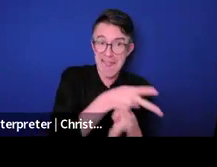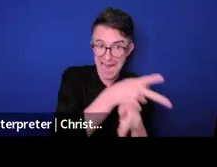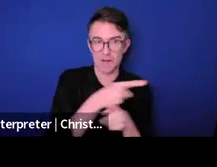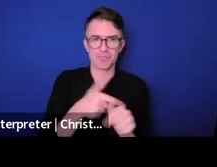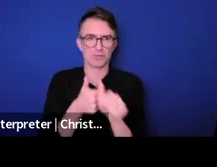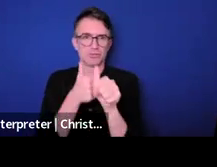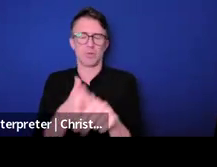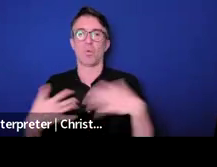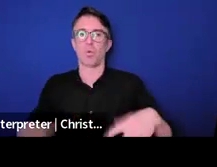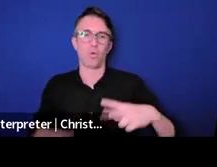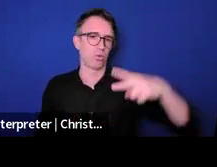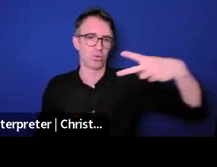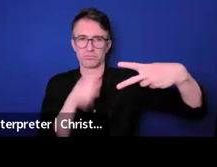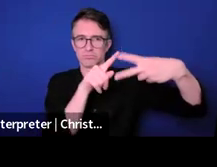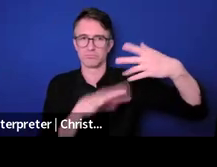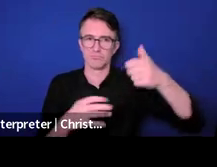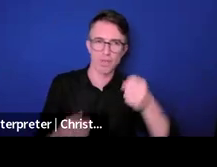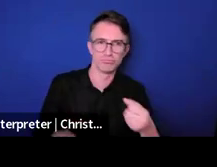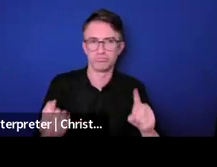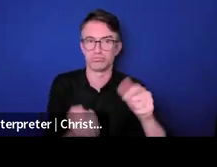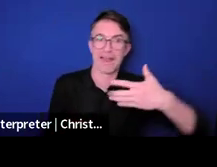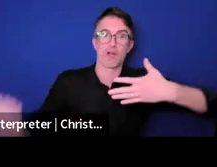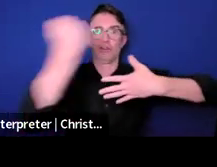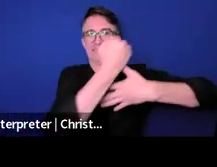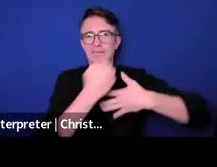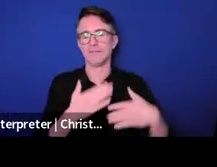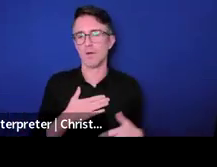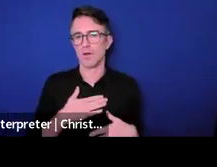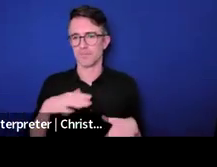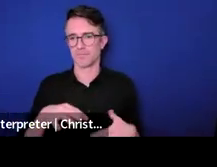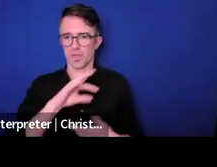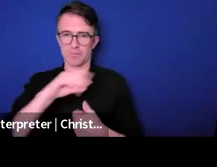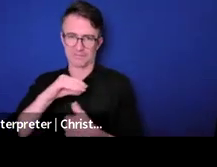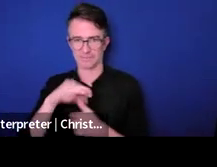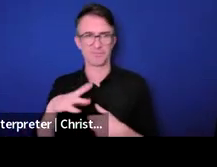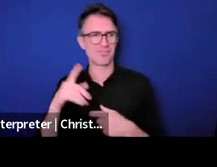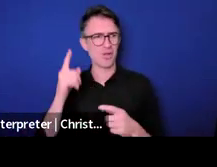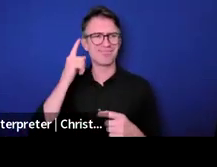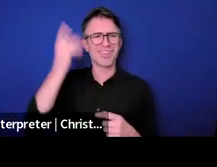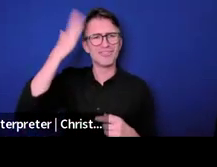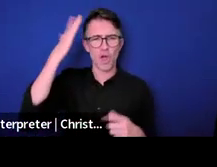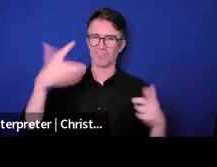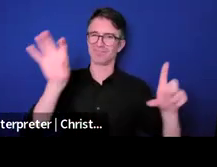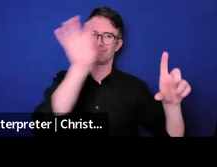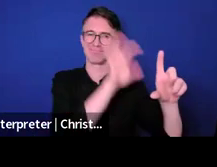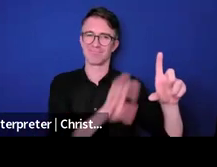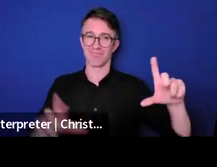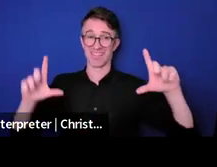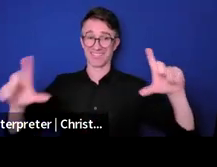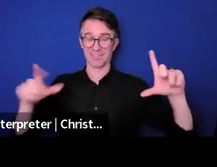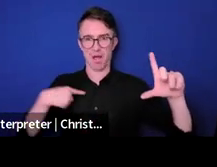other sectors. You will see, if we can just move to the next slide, just a few points on